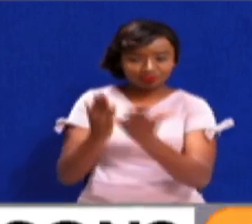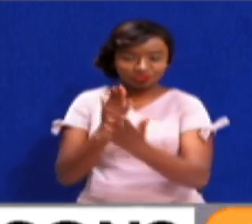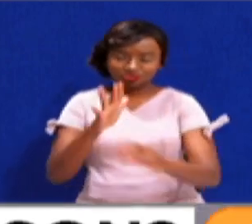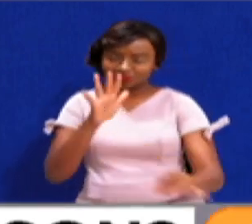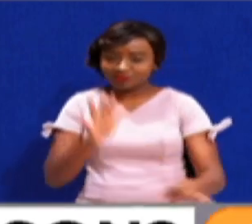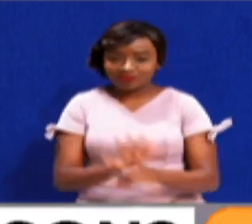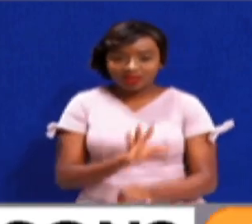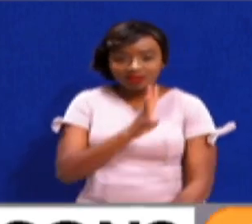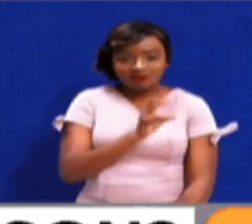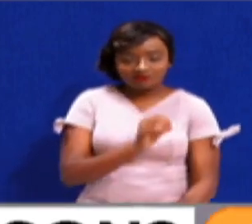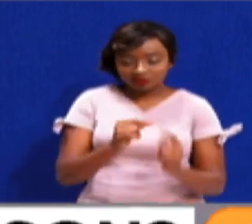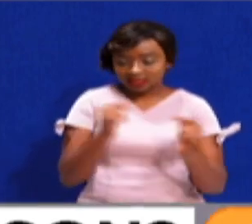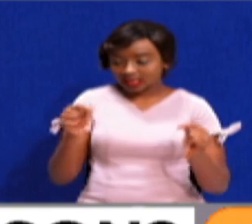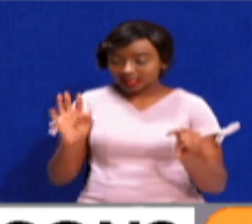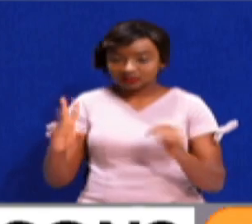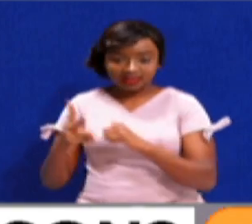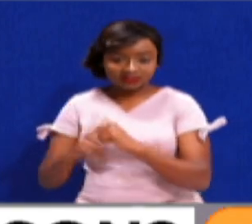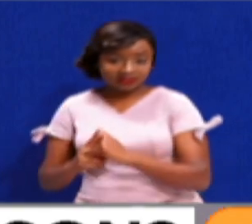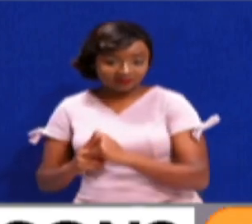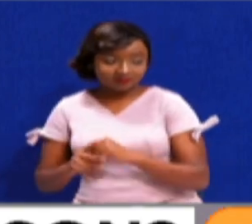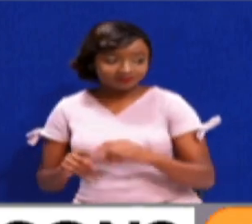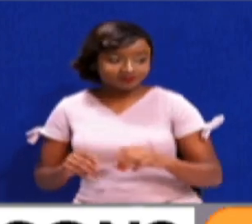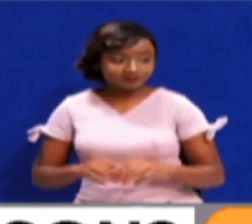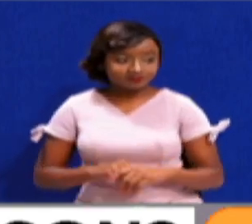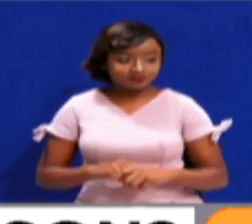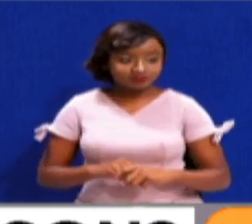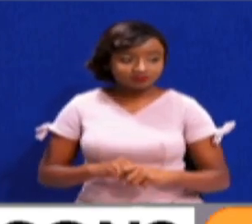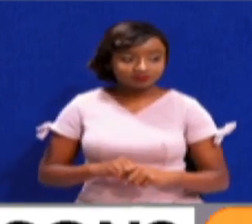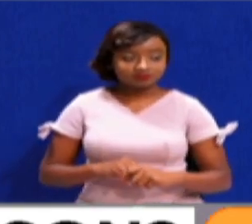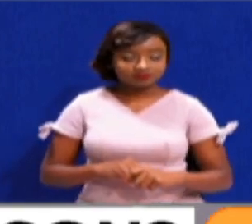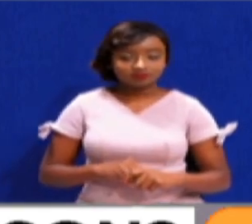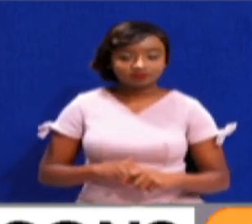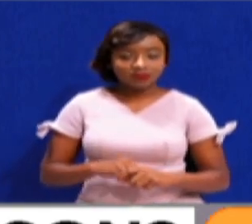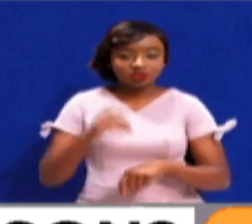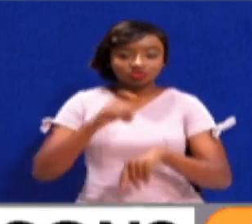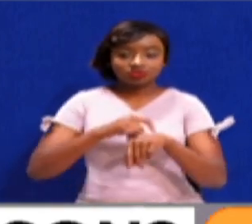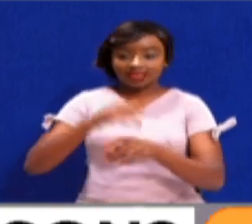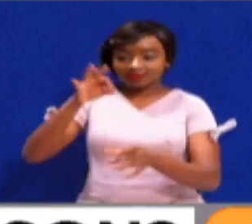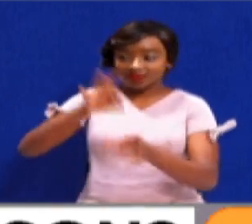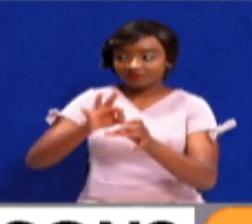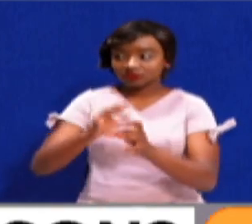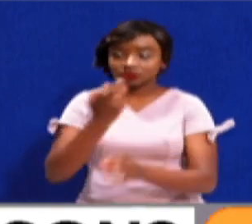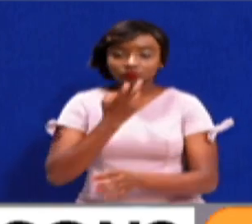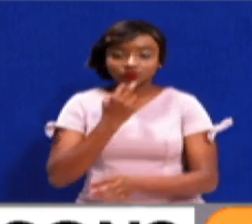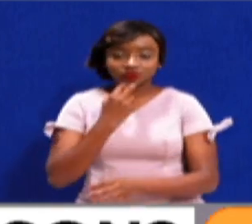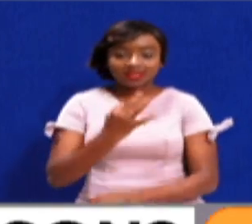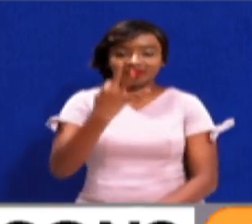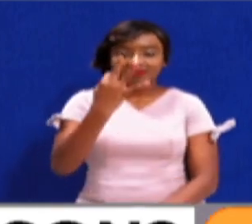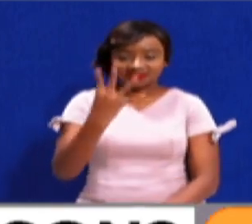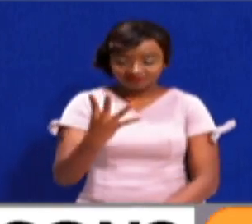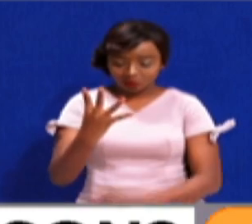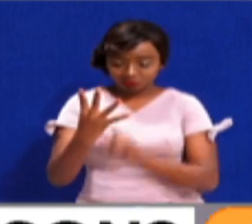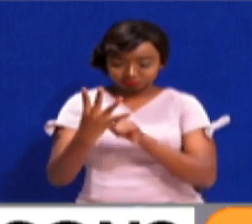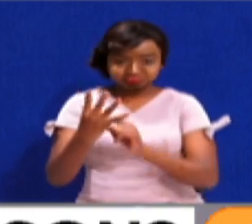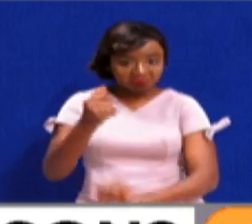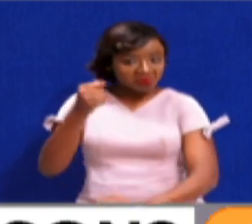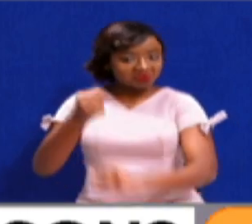many. 40 against 7 or thereabouts. Yes. And when they voted on Tuesday, it was 34 in favor of the